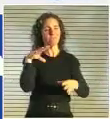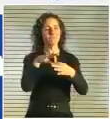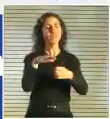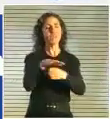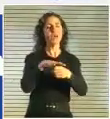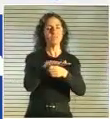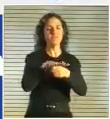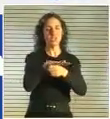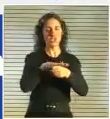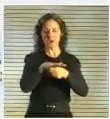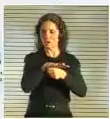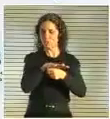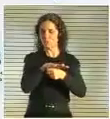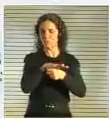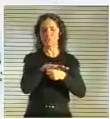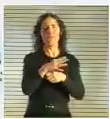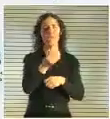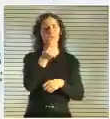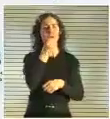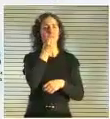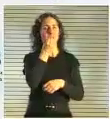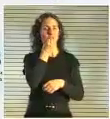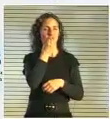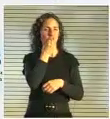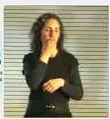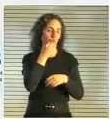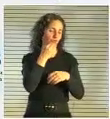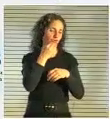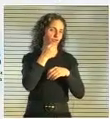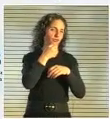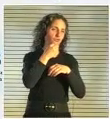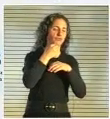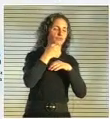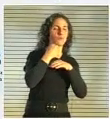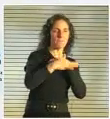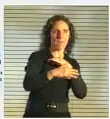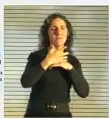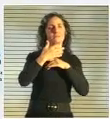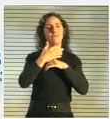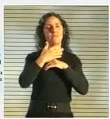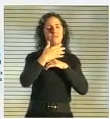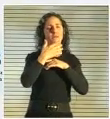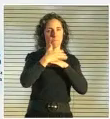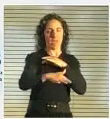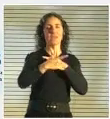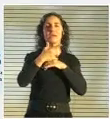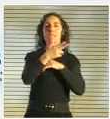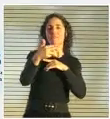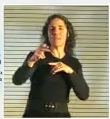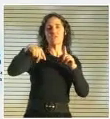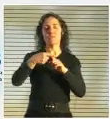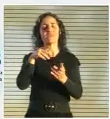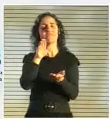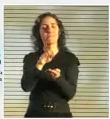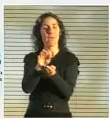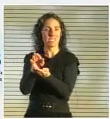Resilience Center. They started talking with these big global companies back in 2012, I believe it was, and it culminated in the establishment of